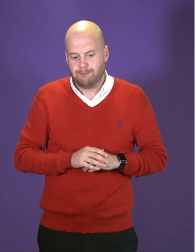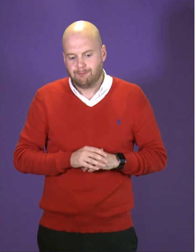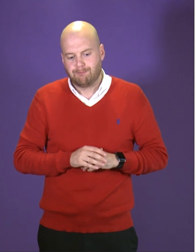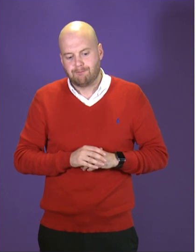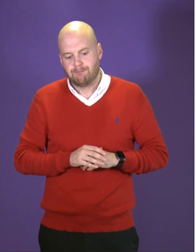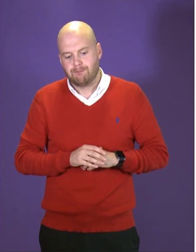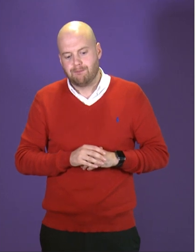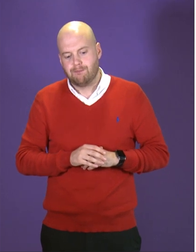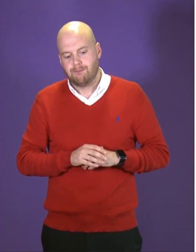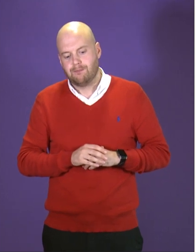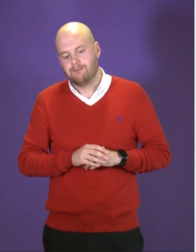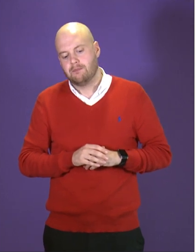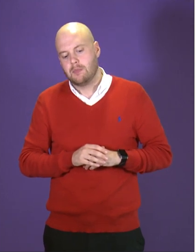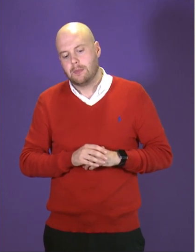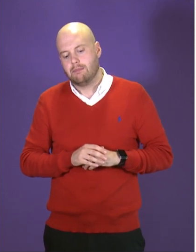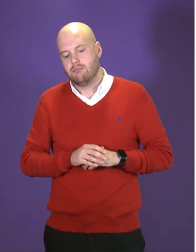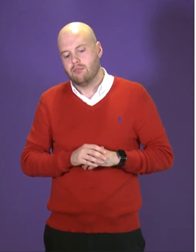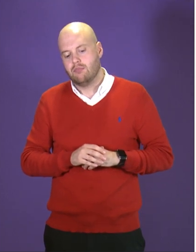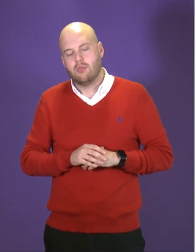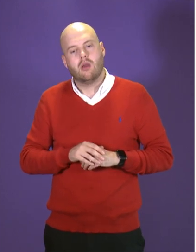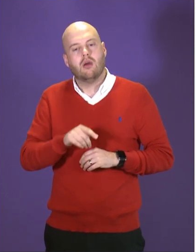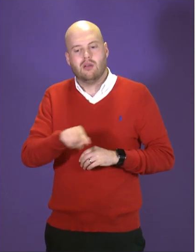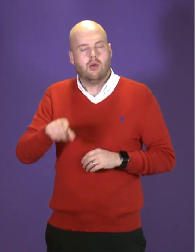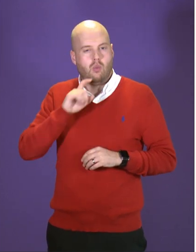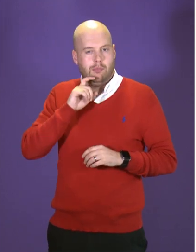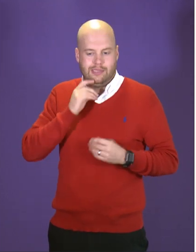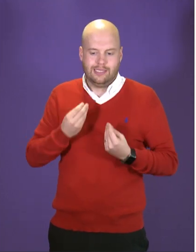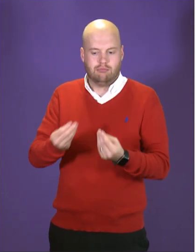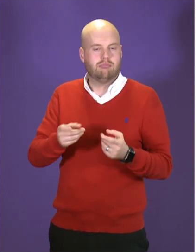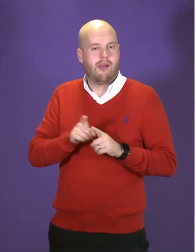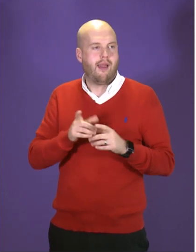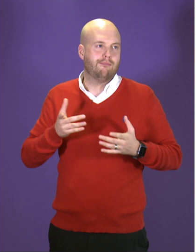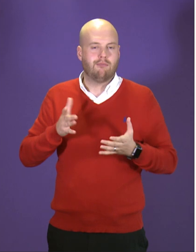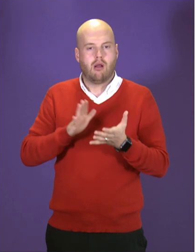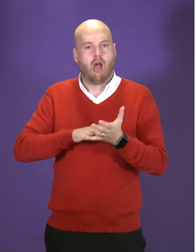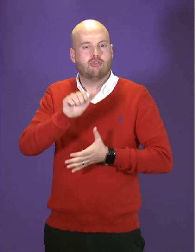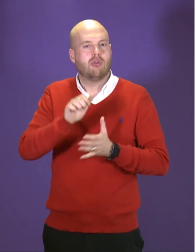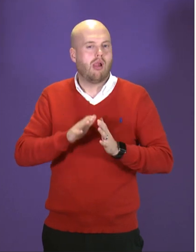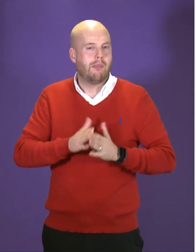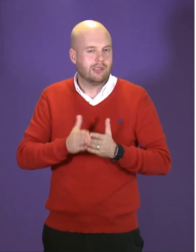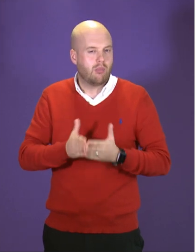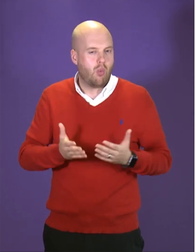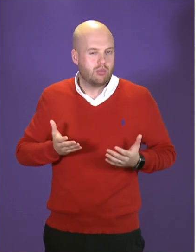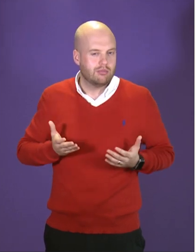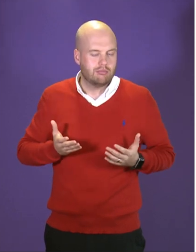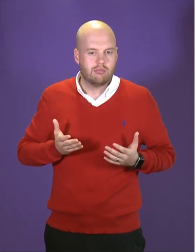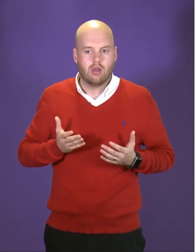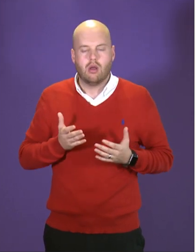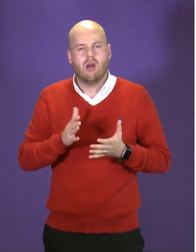so-called the cultural passport. The cultural passport is a very